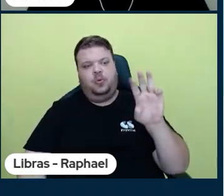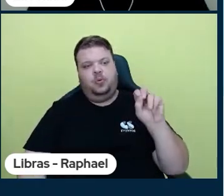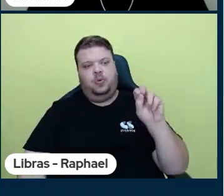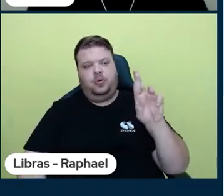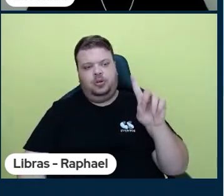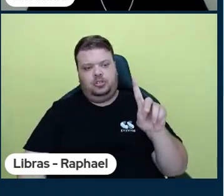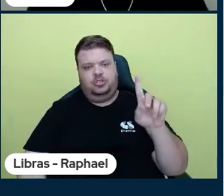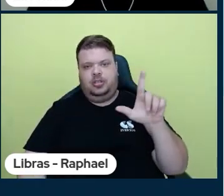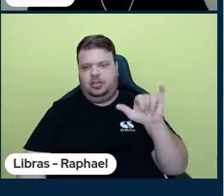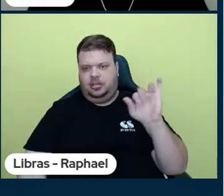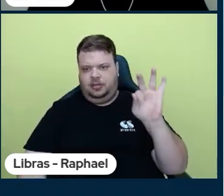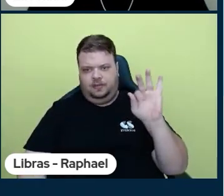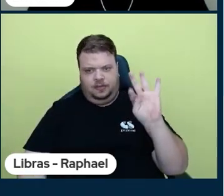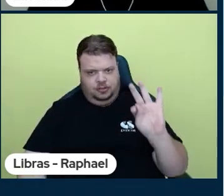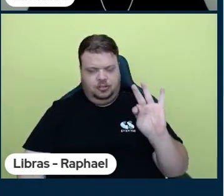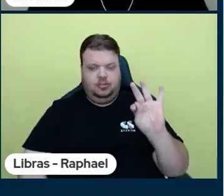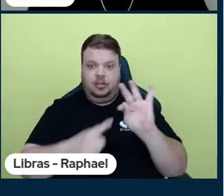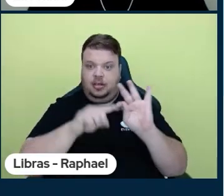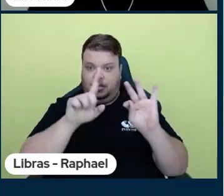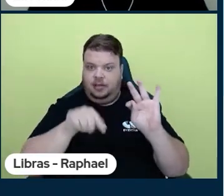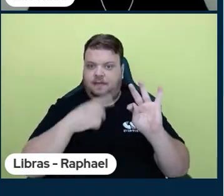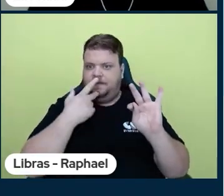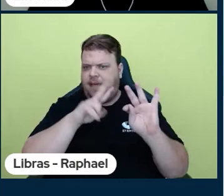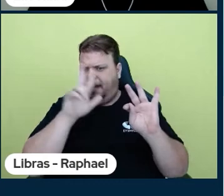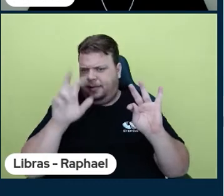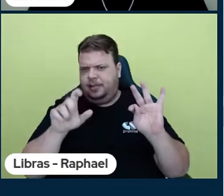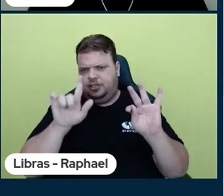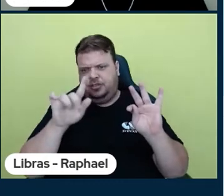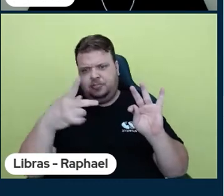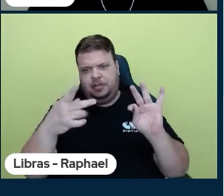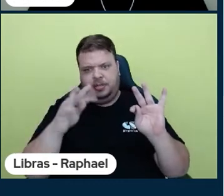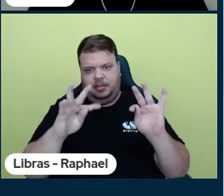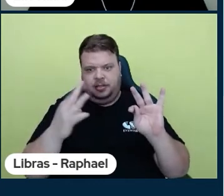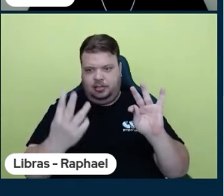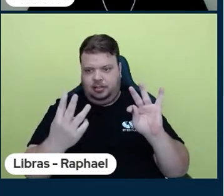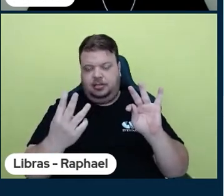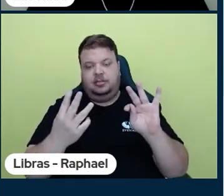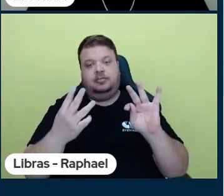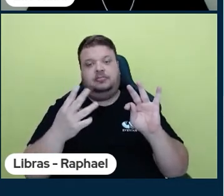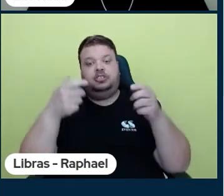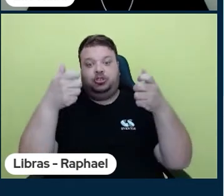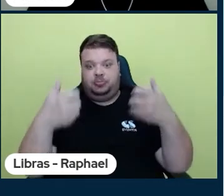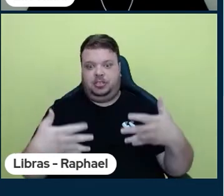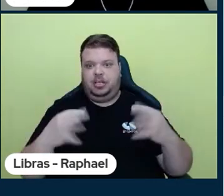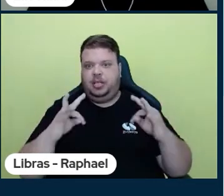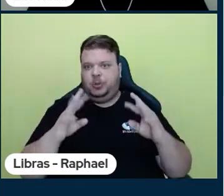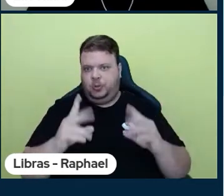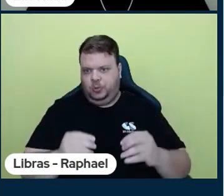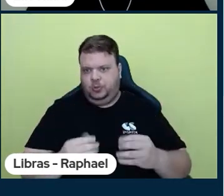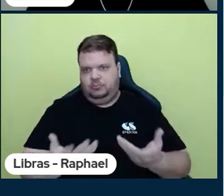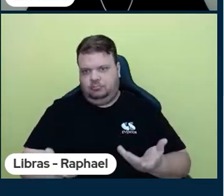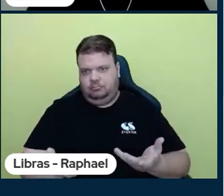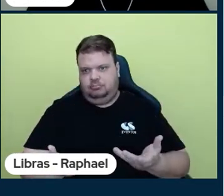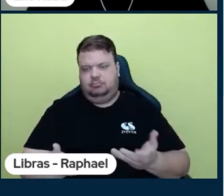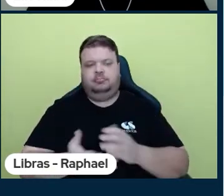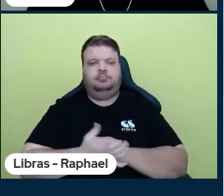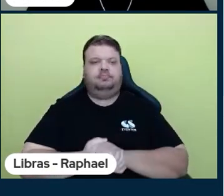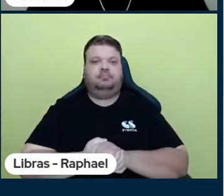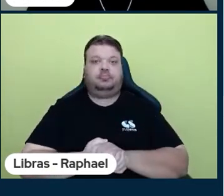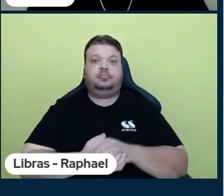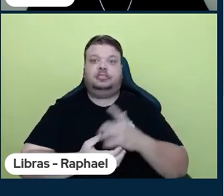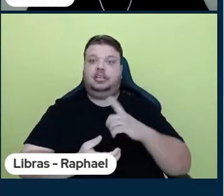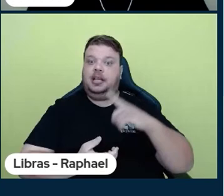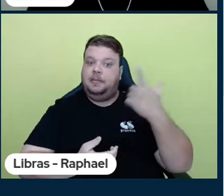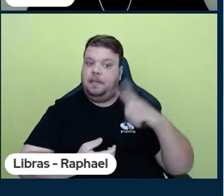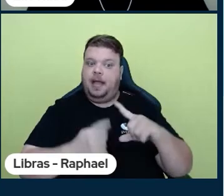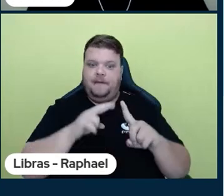Another perspective is if we search for e-commerce product description using GPT-3, we also get